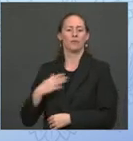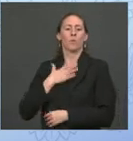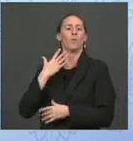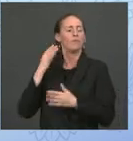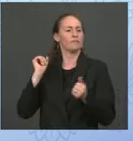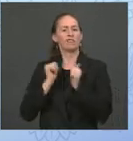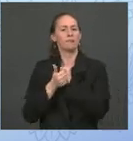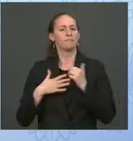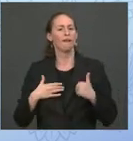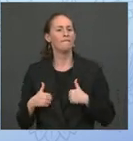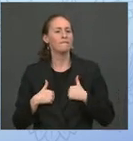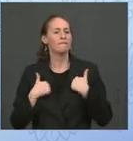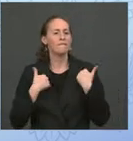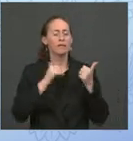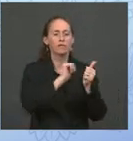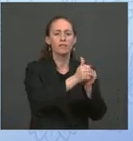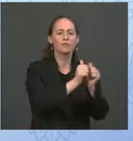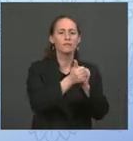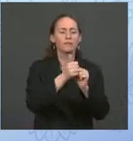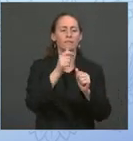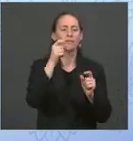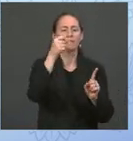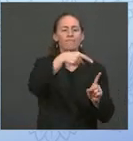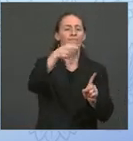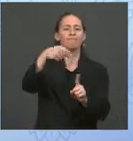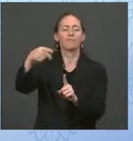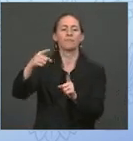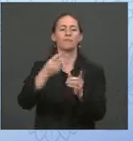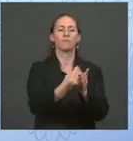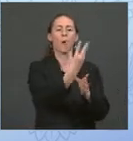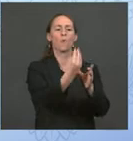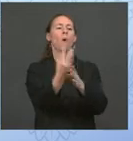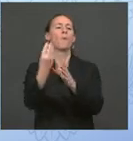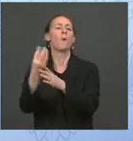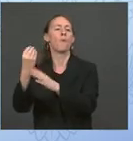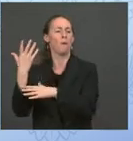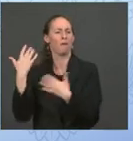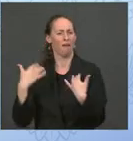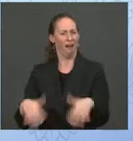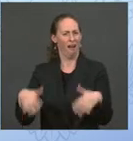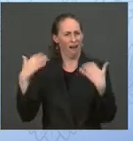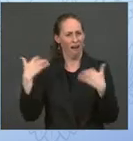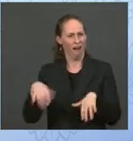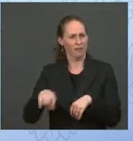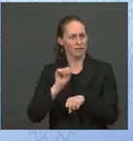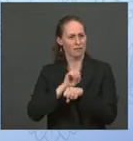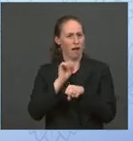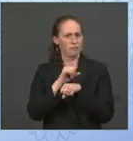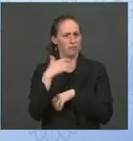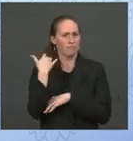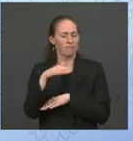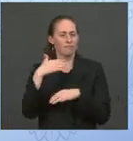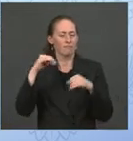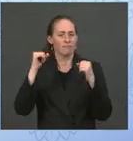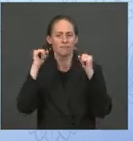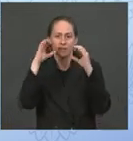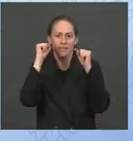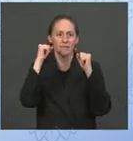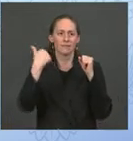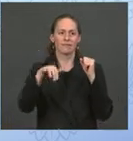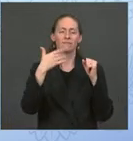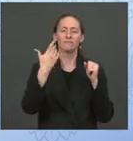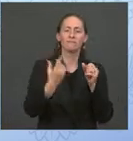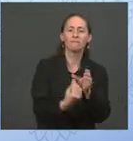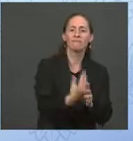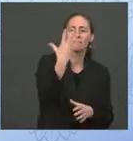taught and wonder what amazing things they grew up to do. Perhaps